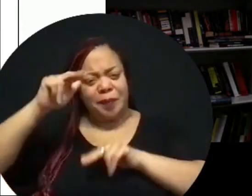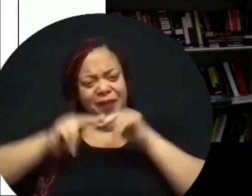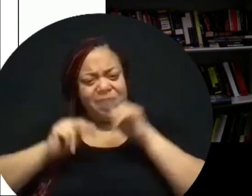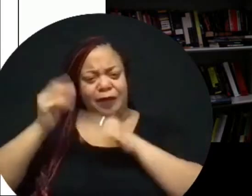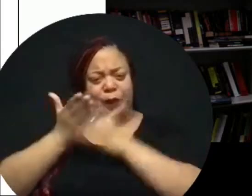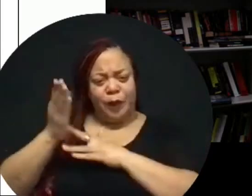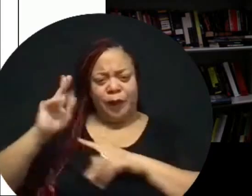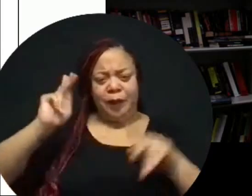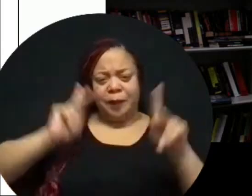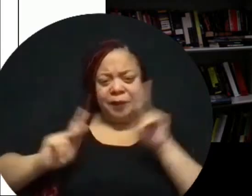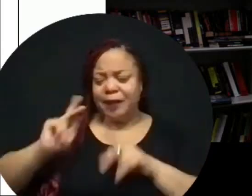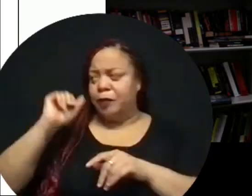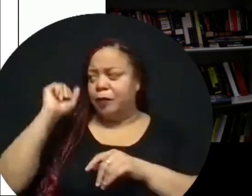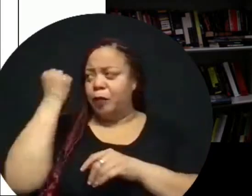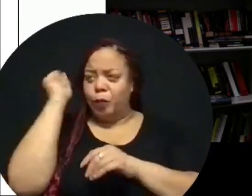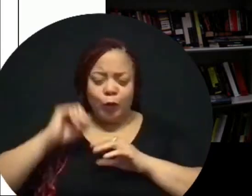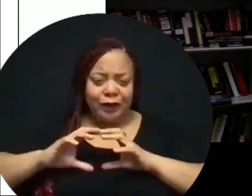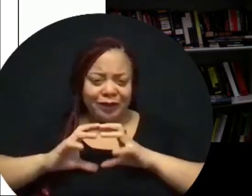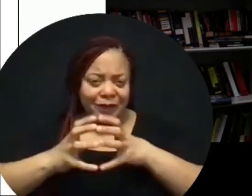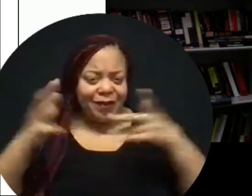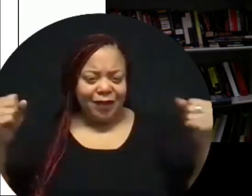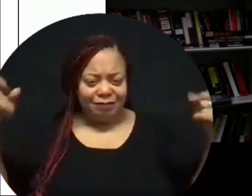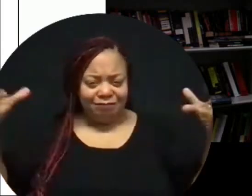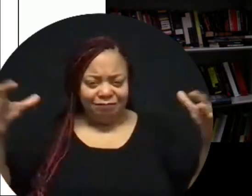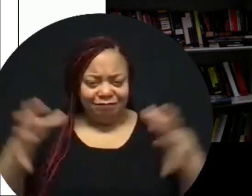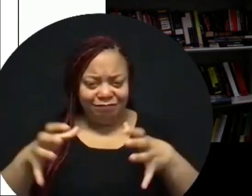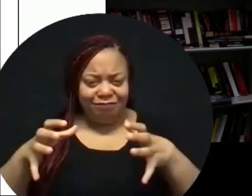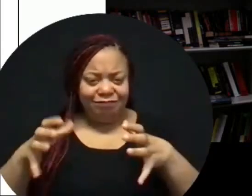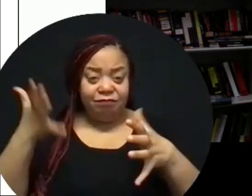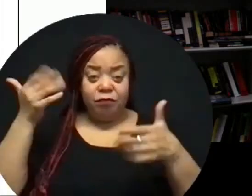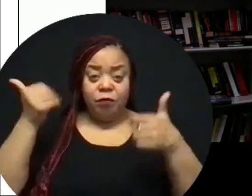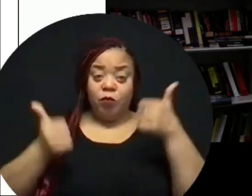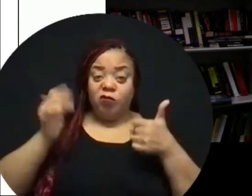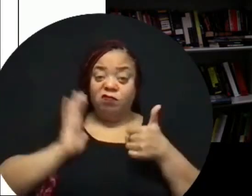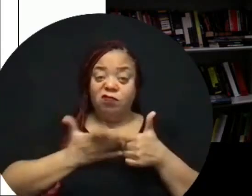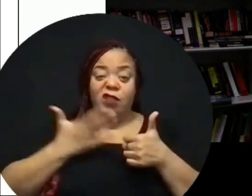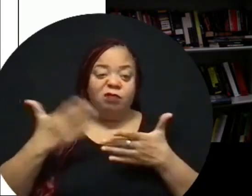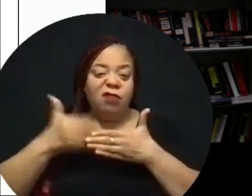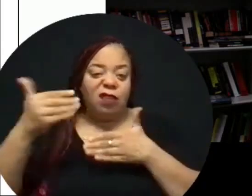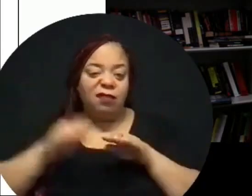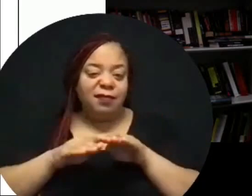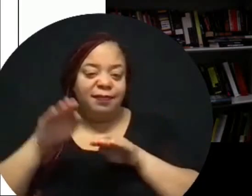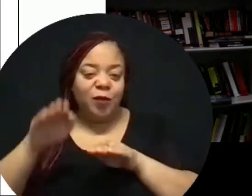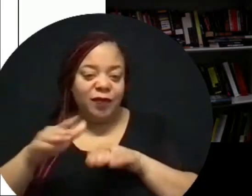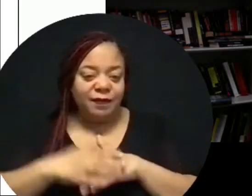Cooperation Jackson has been involved in, to try to build new systems. I think we're